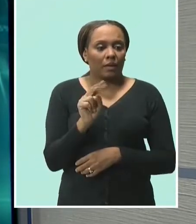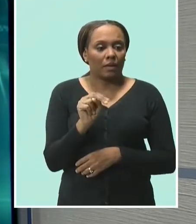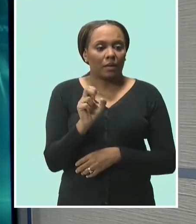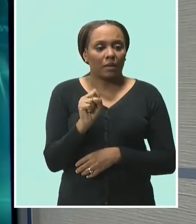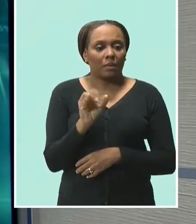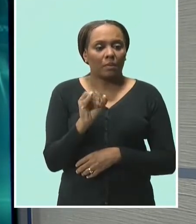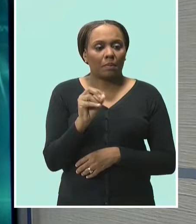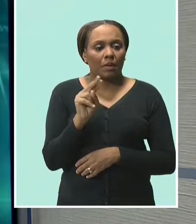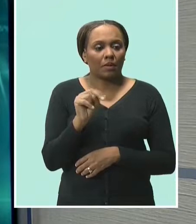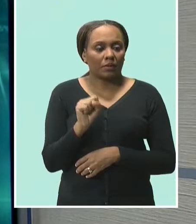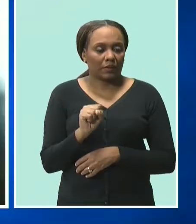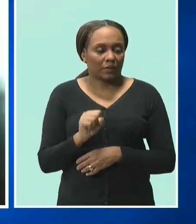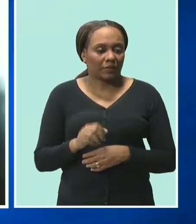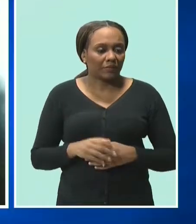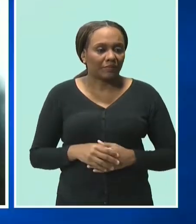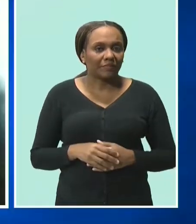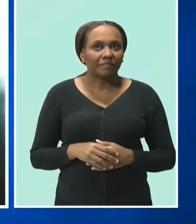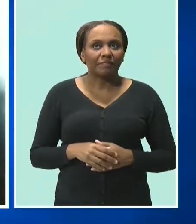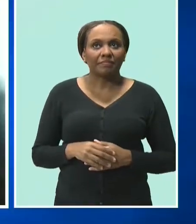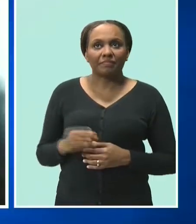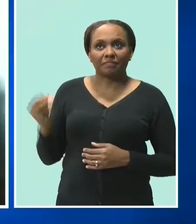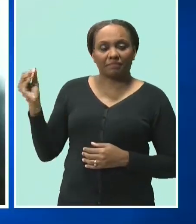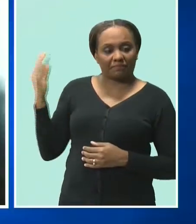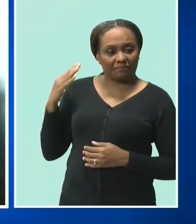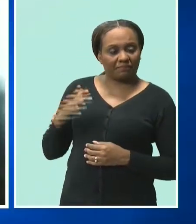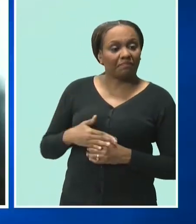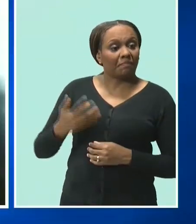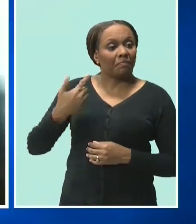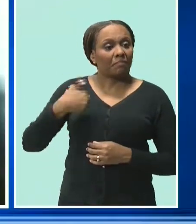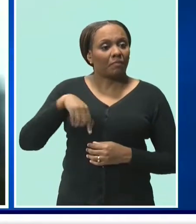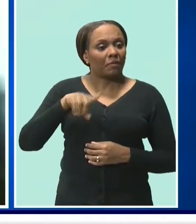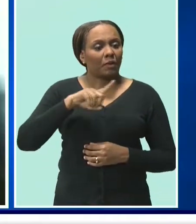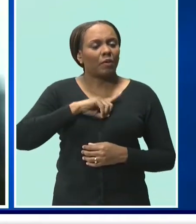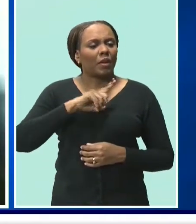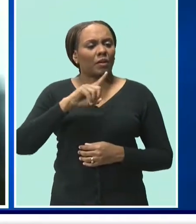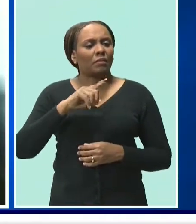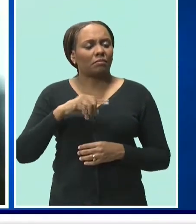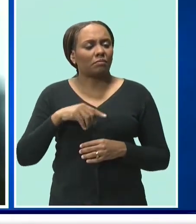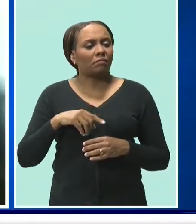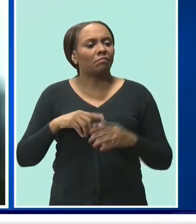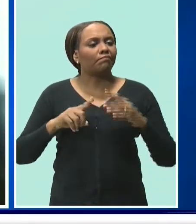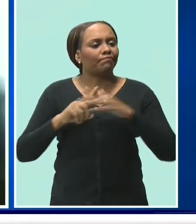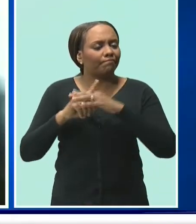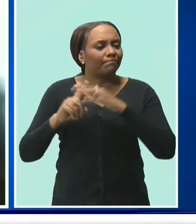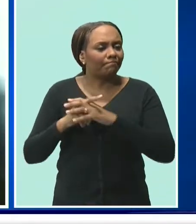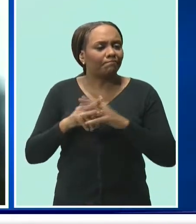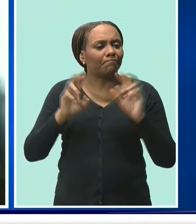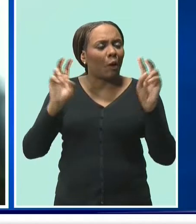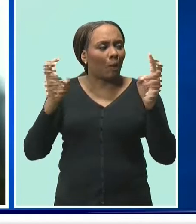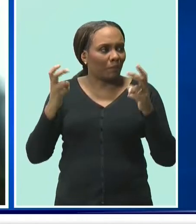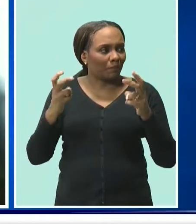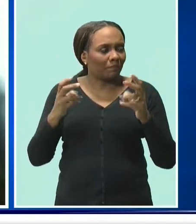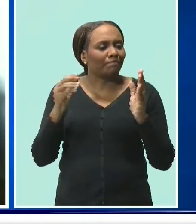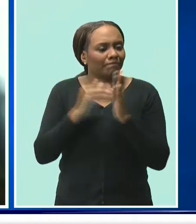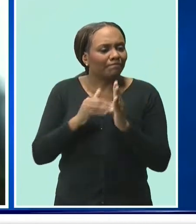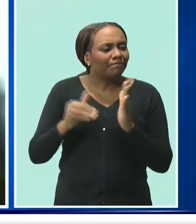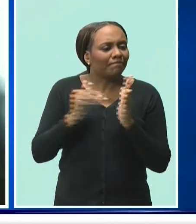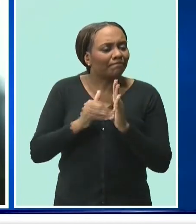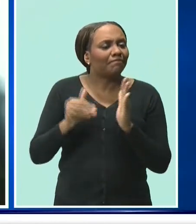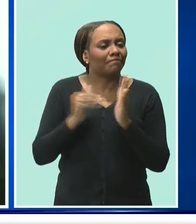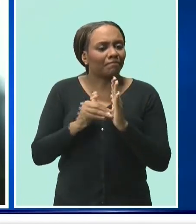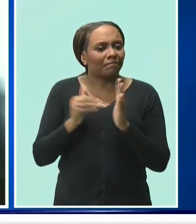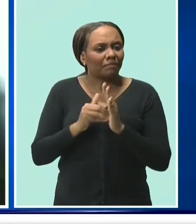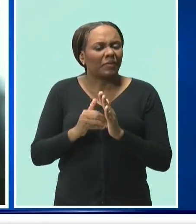media. It's a point that we raised repeatedly, but we have a situation